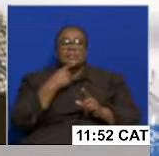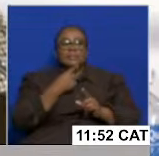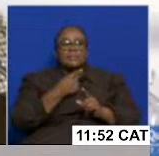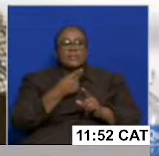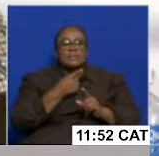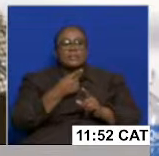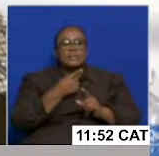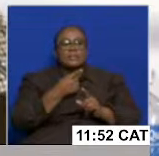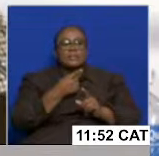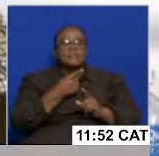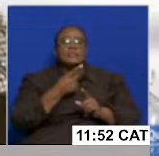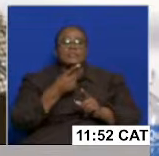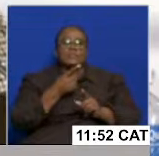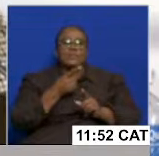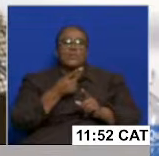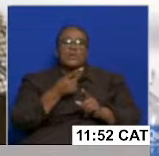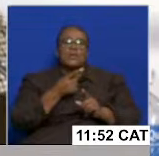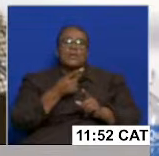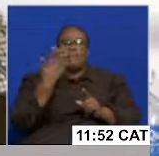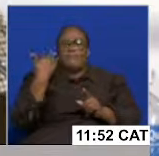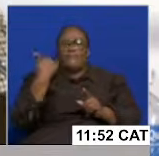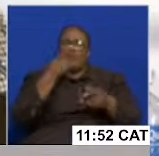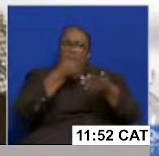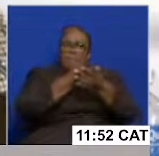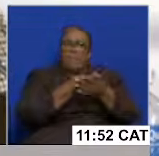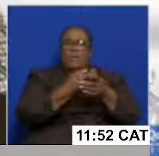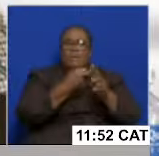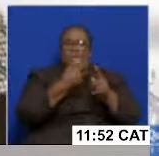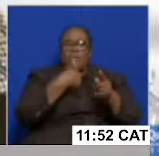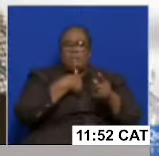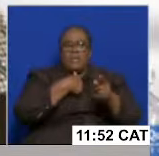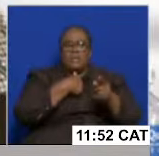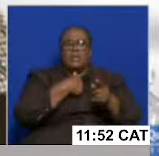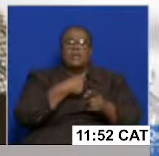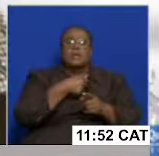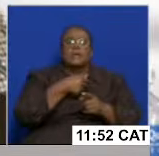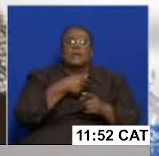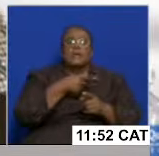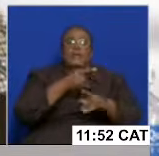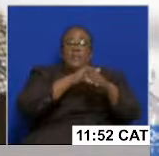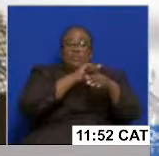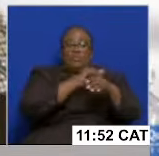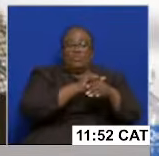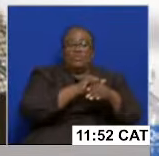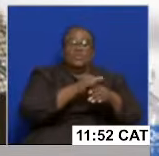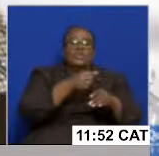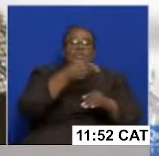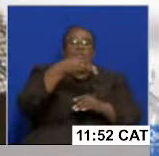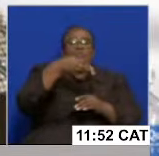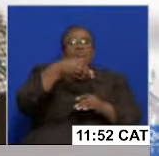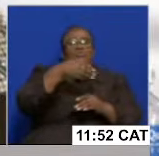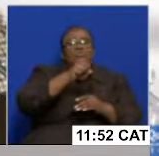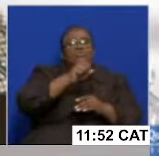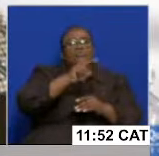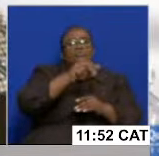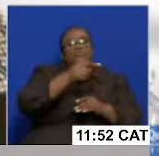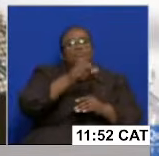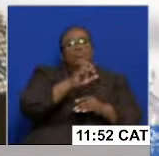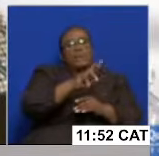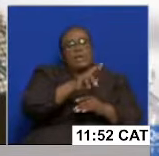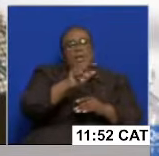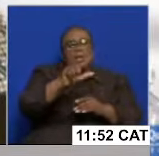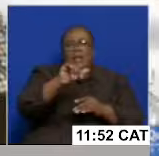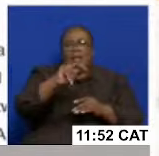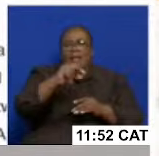from me once in 2022. He continues to say, we have not been involved in business